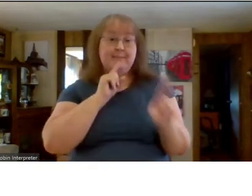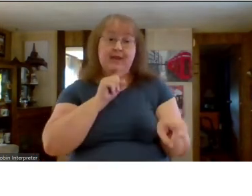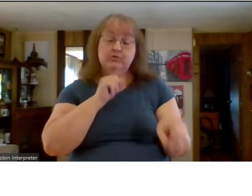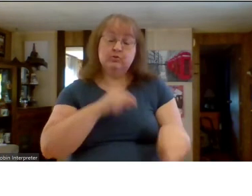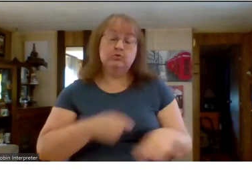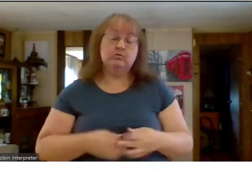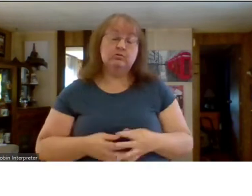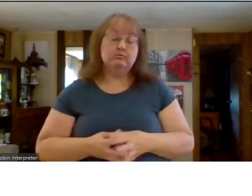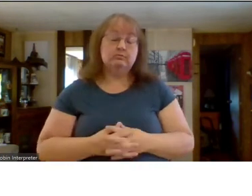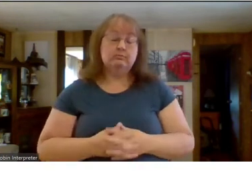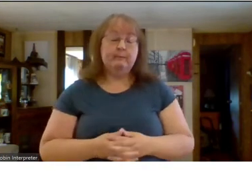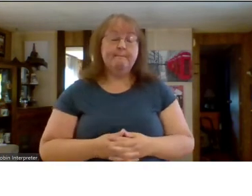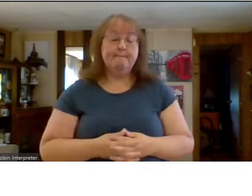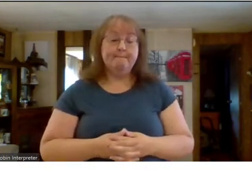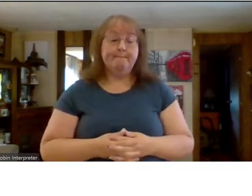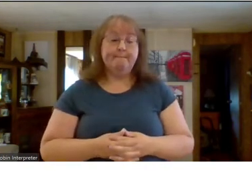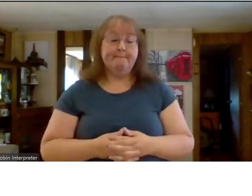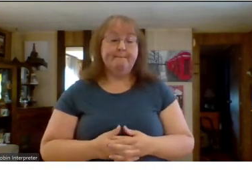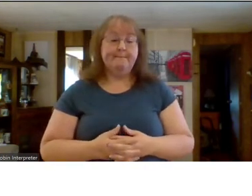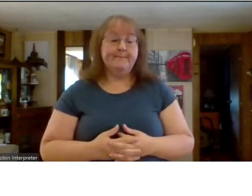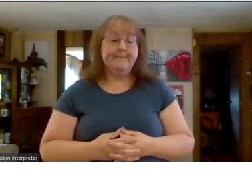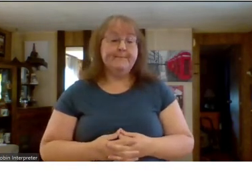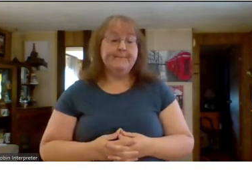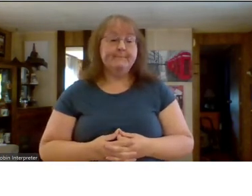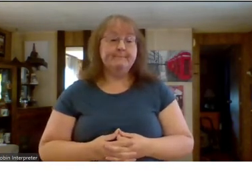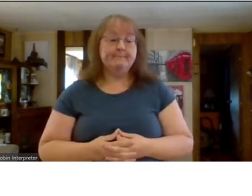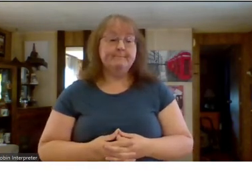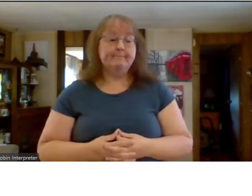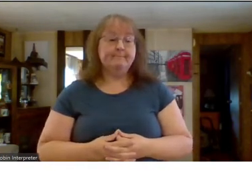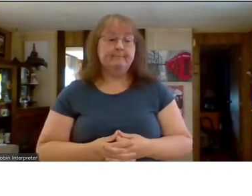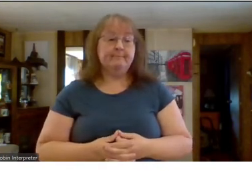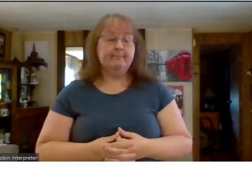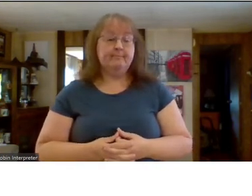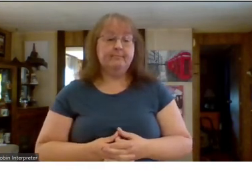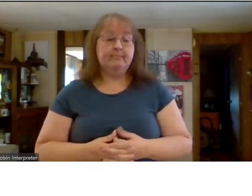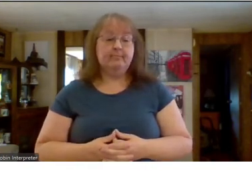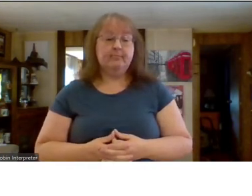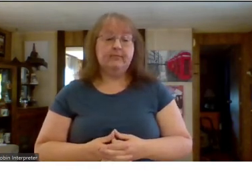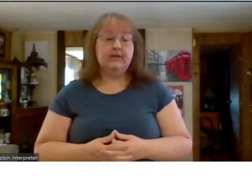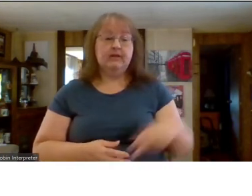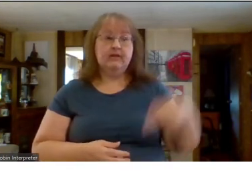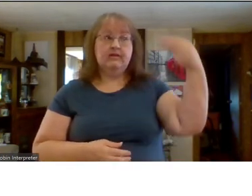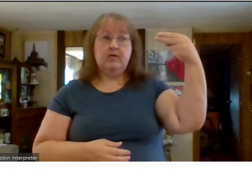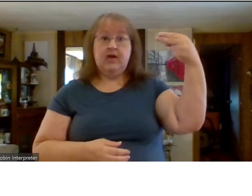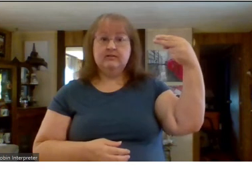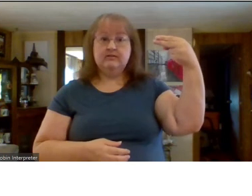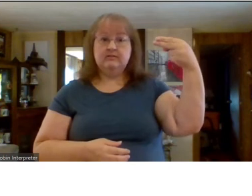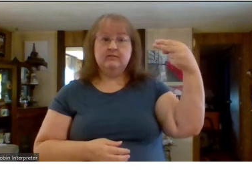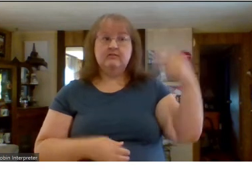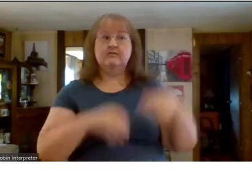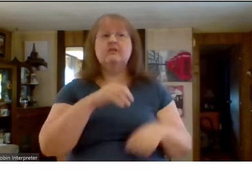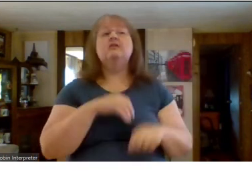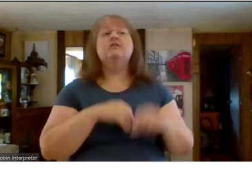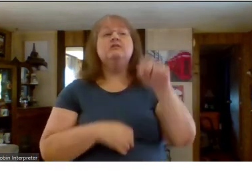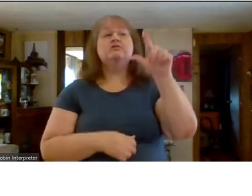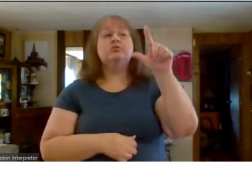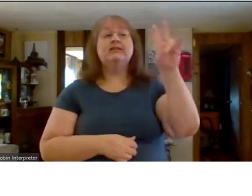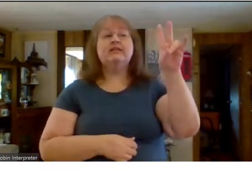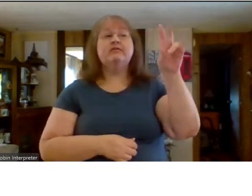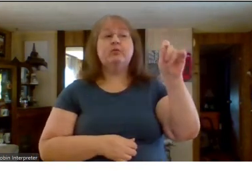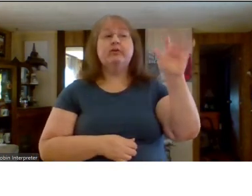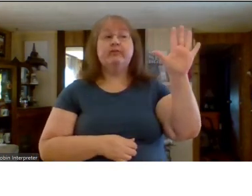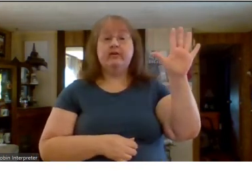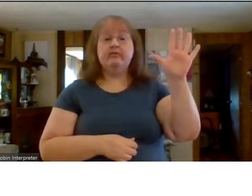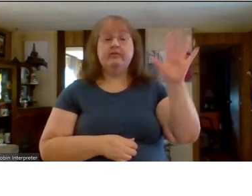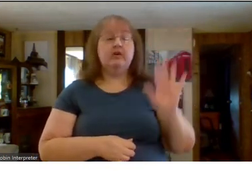Because we should get the same exact answer no matter what. It should be. Okay, so my height would be